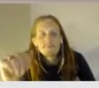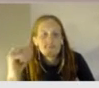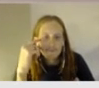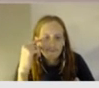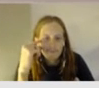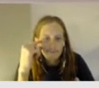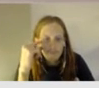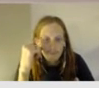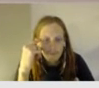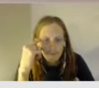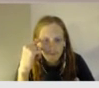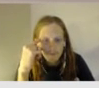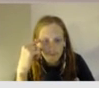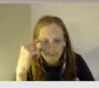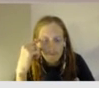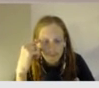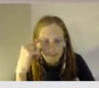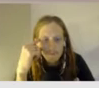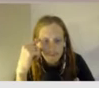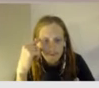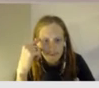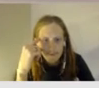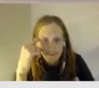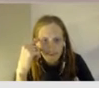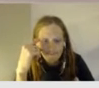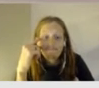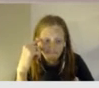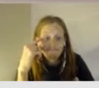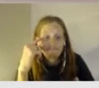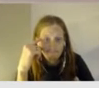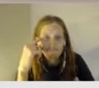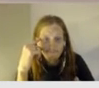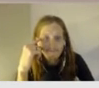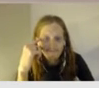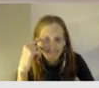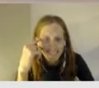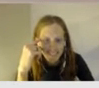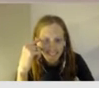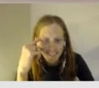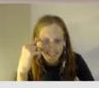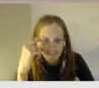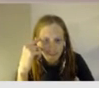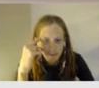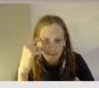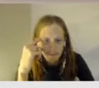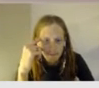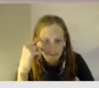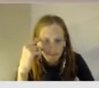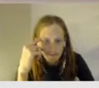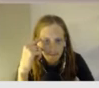publication. So I write the news stories, I clean the toilets sometimes, and occasionally I had to learn to carry a camera.